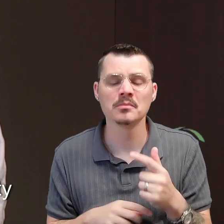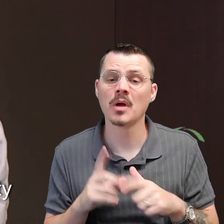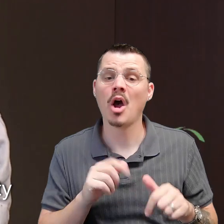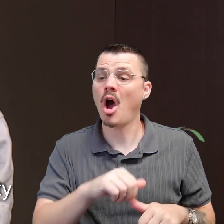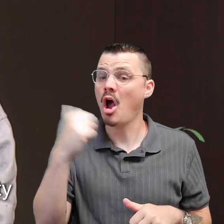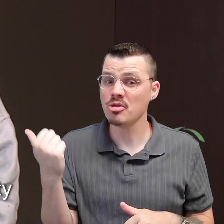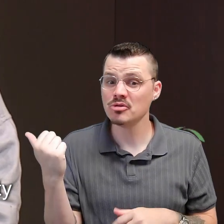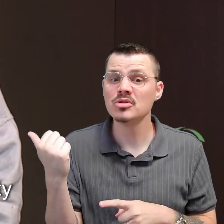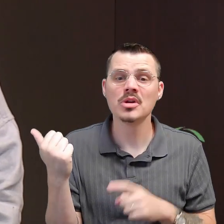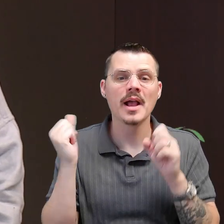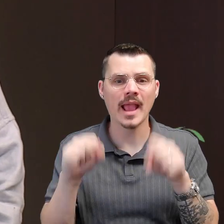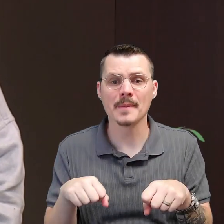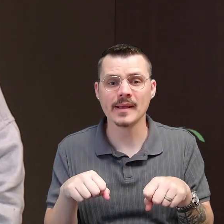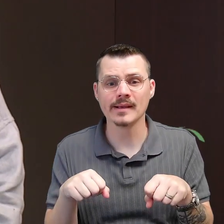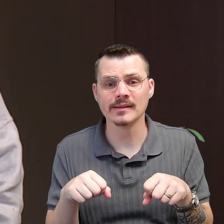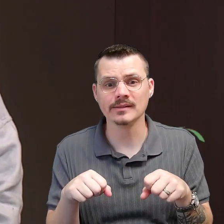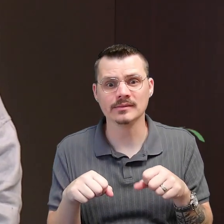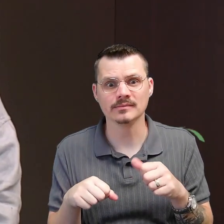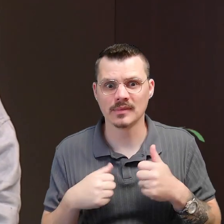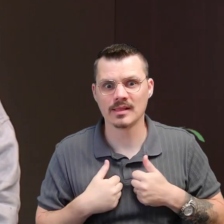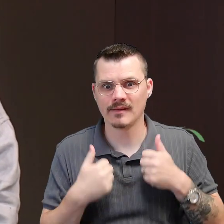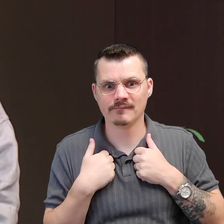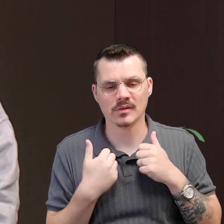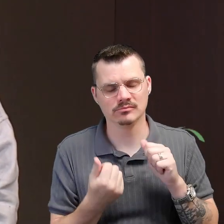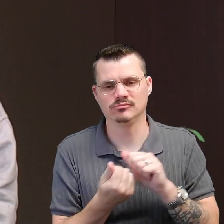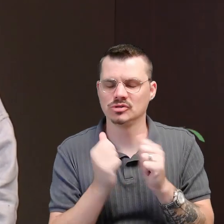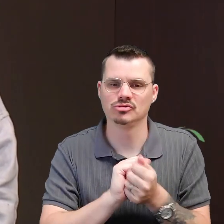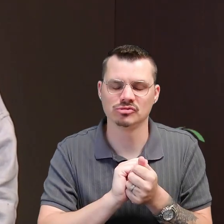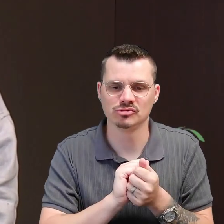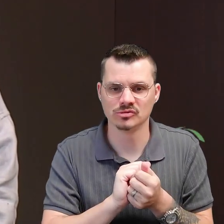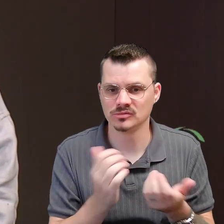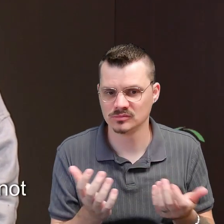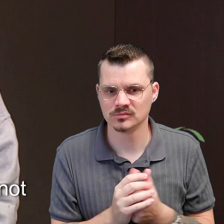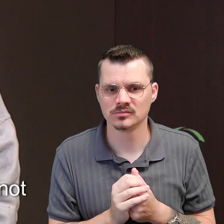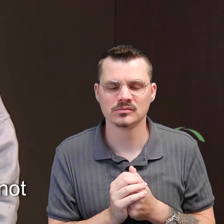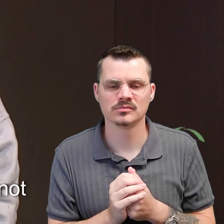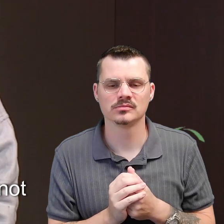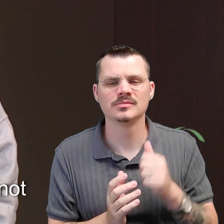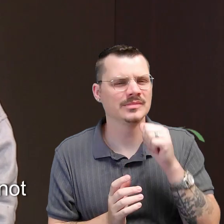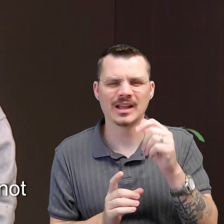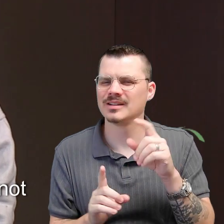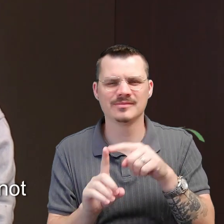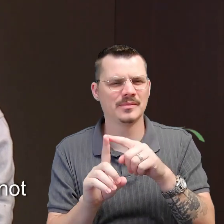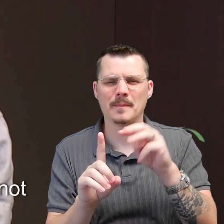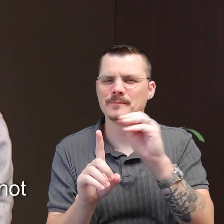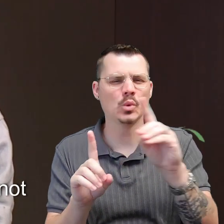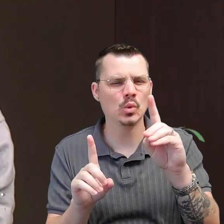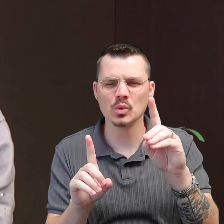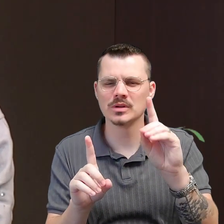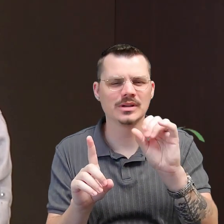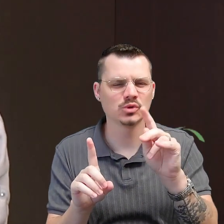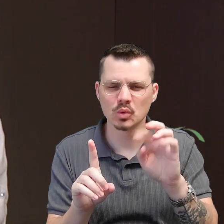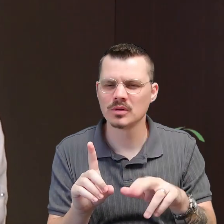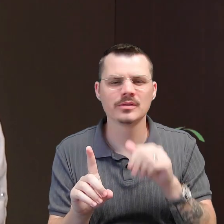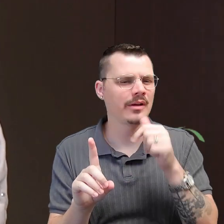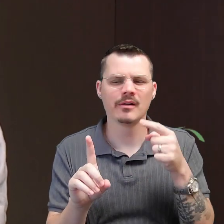other people, it can be pretty life-changing. It's not due just to a mood disorder, not due to